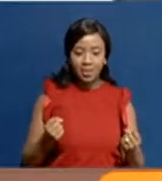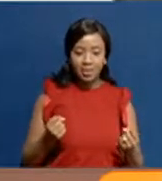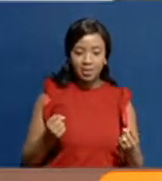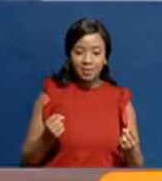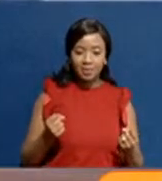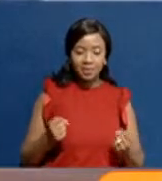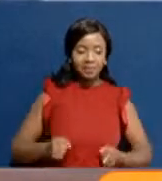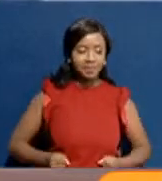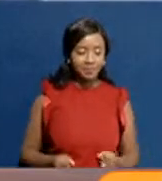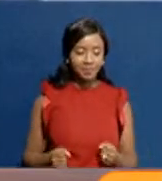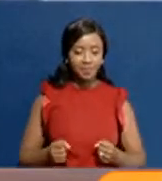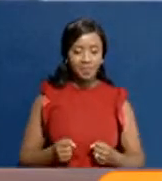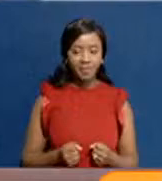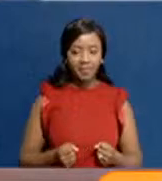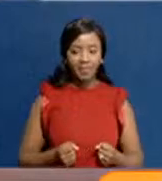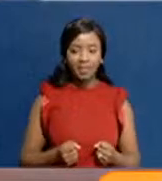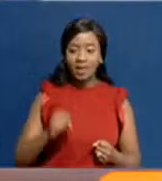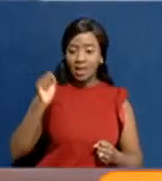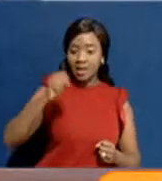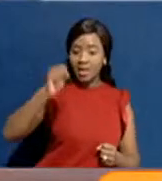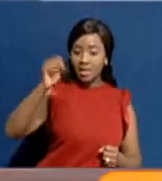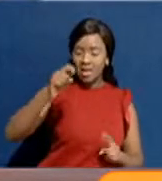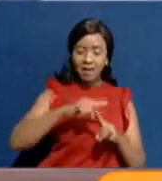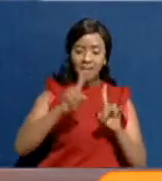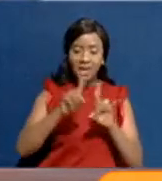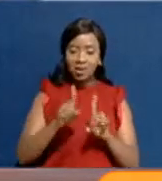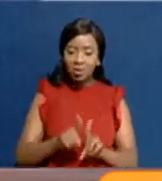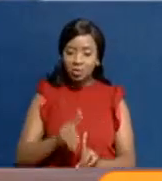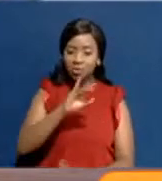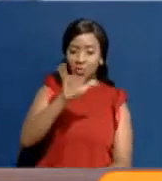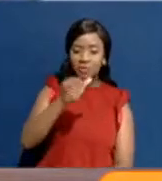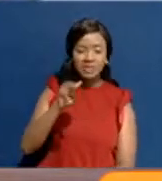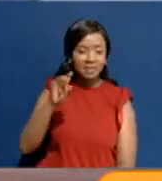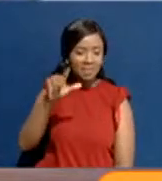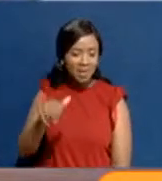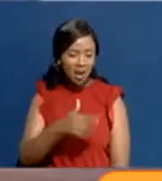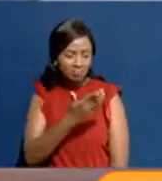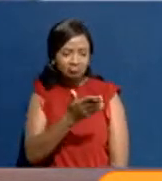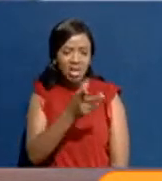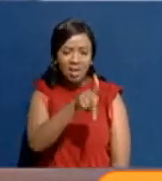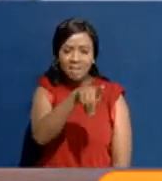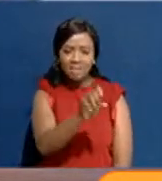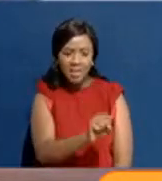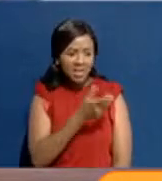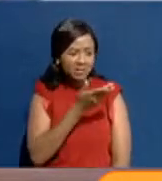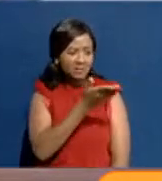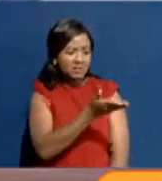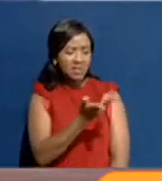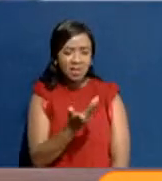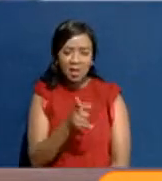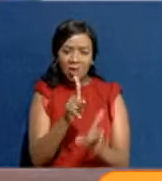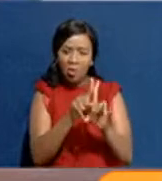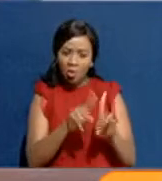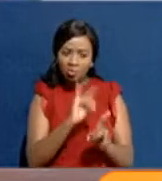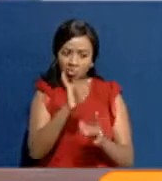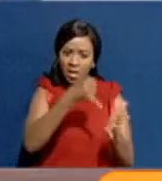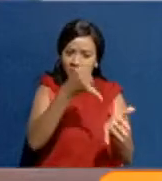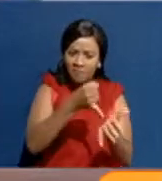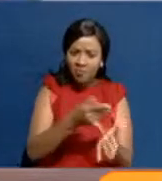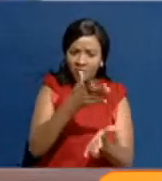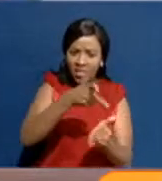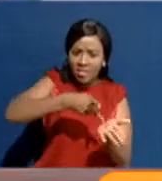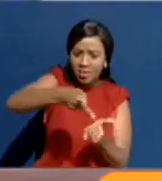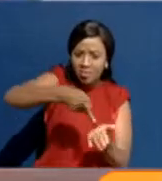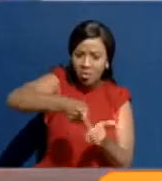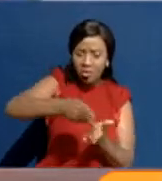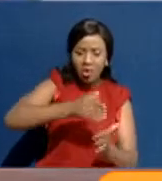correspondence as well. But exactly. Yes, but Jamila, you know, the PS also was particularly involved in this procurement